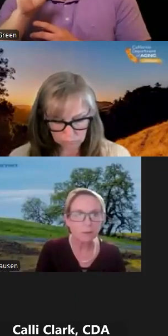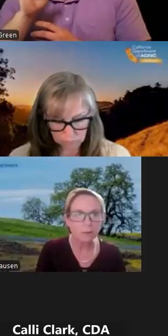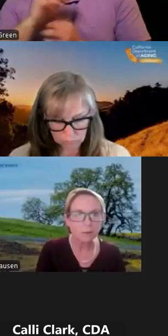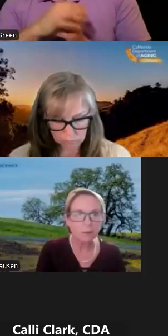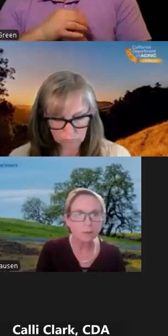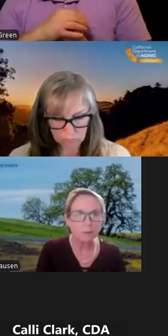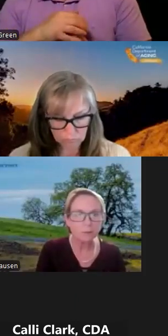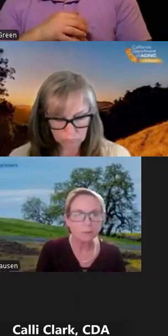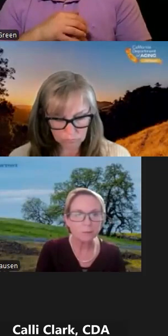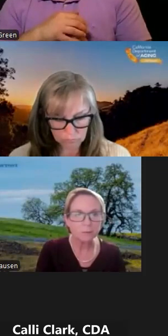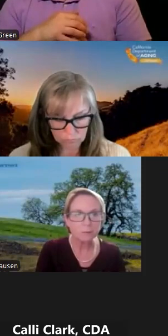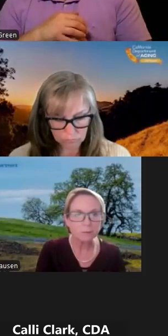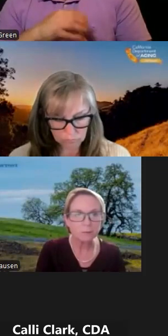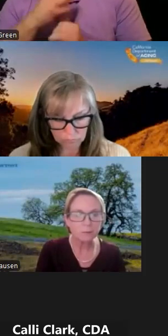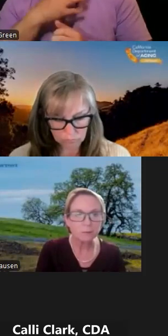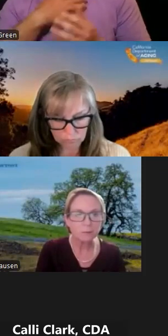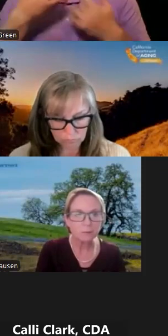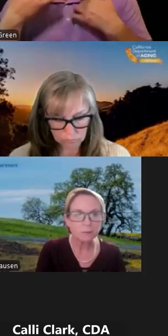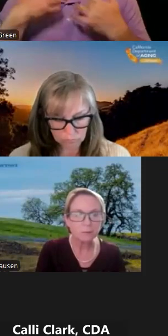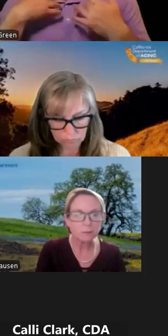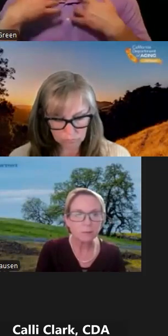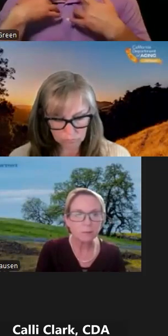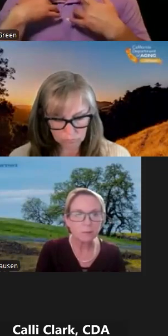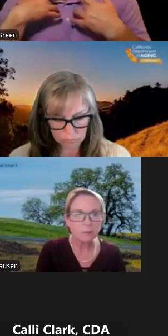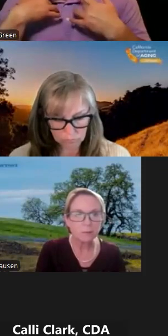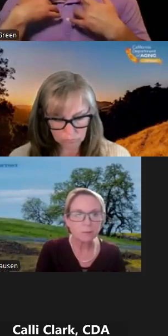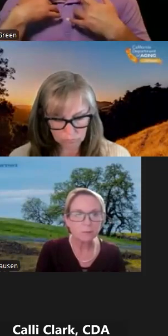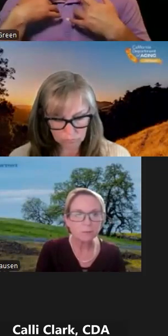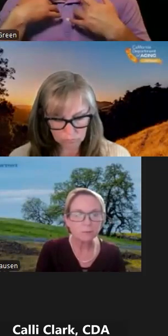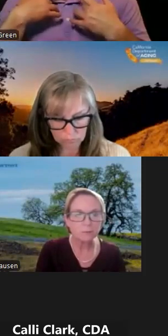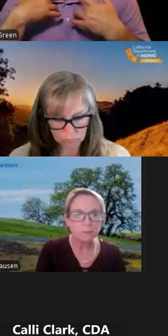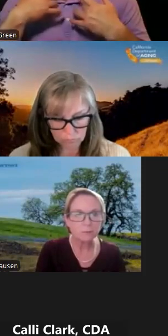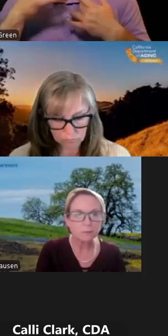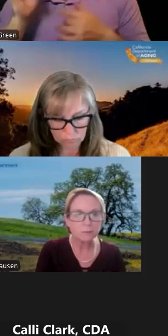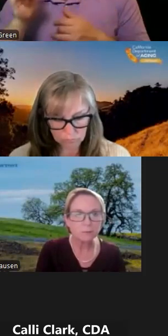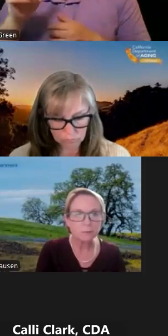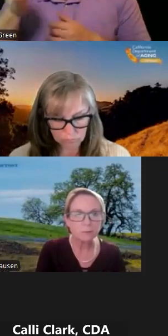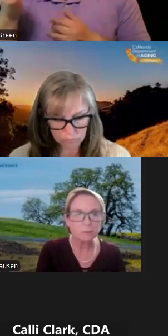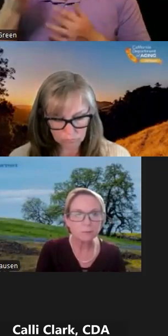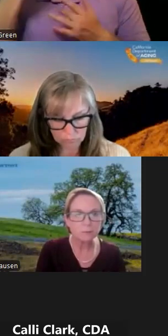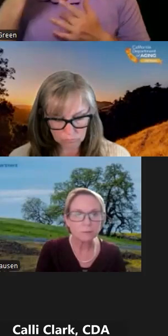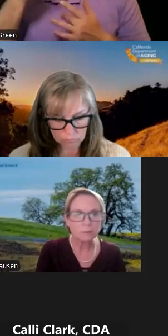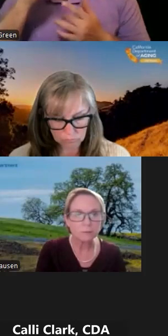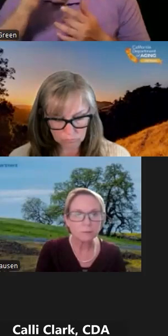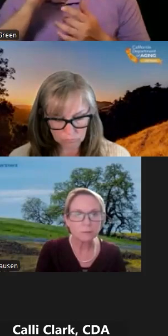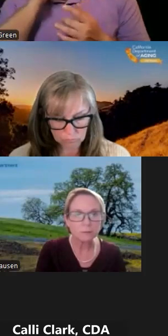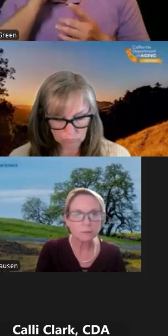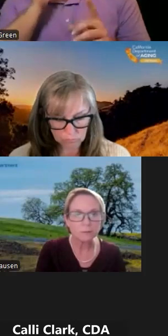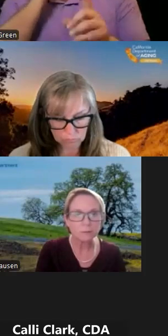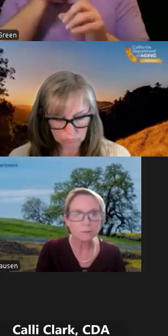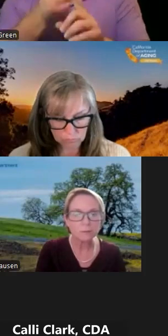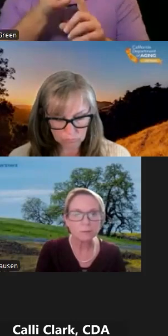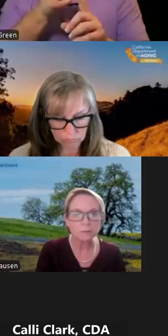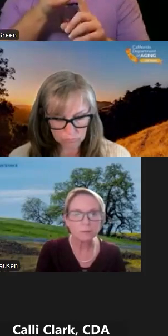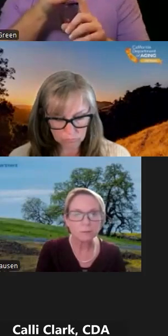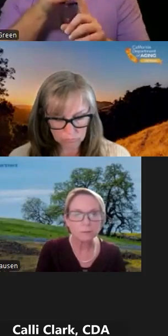traits. So my concern is that unlike the other diseases, or not to the degree,